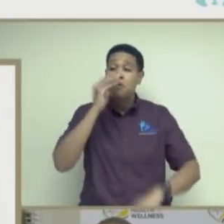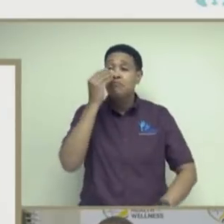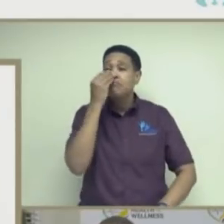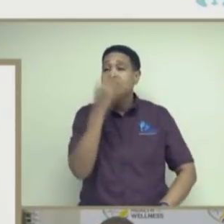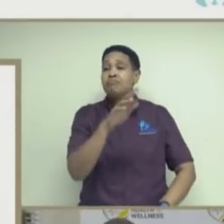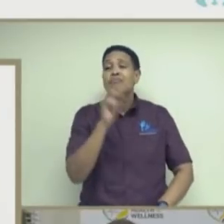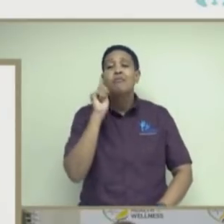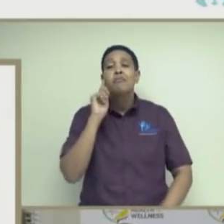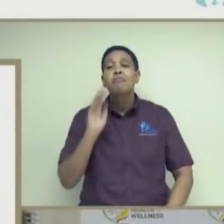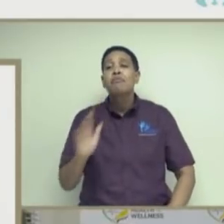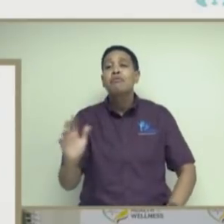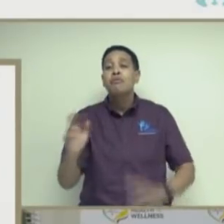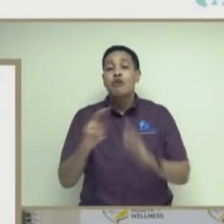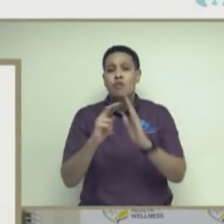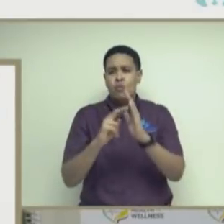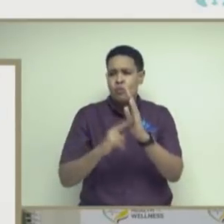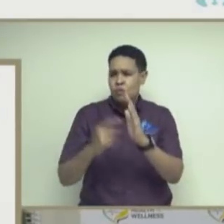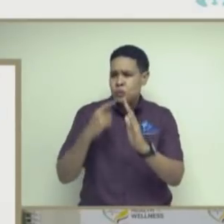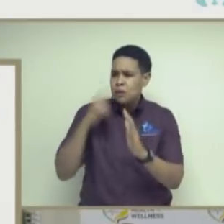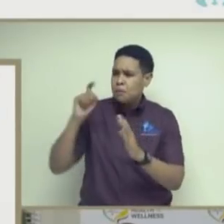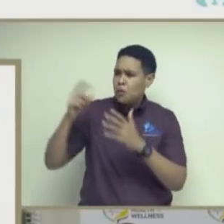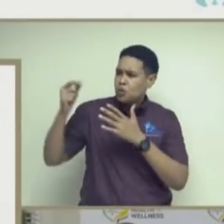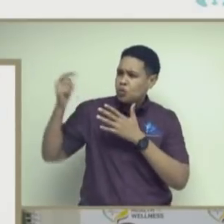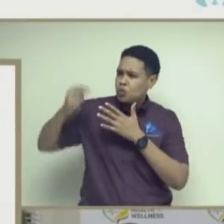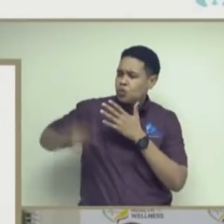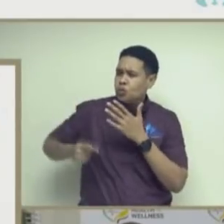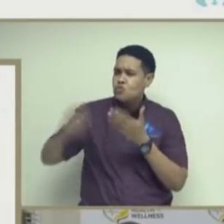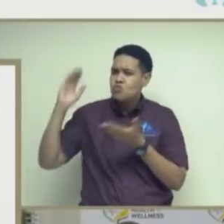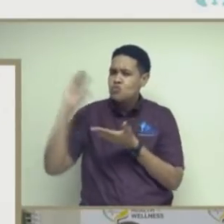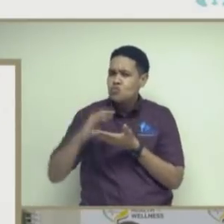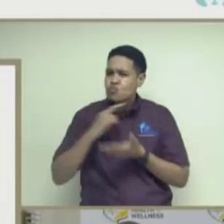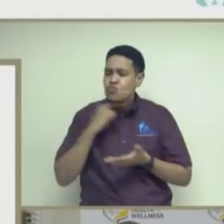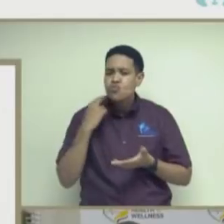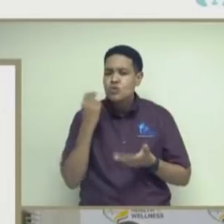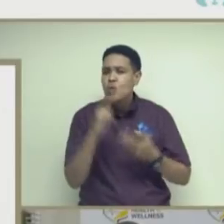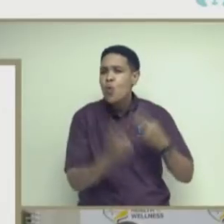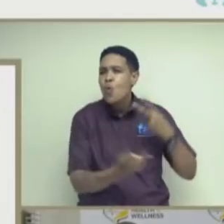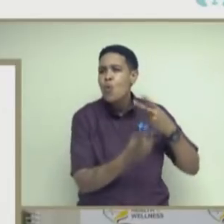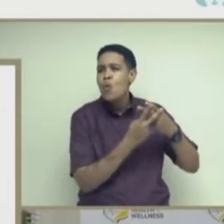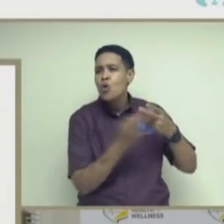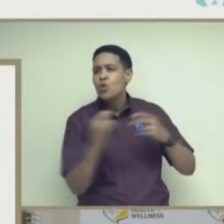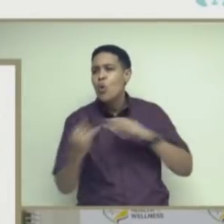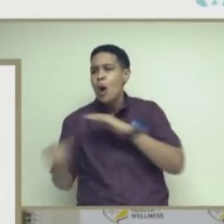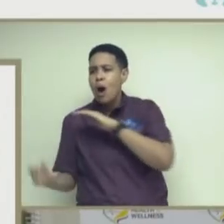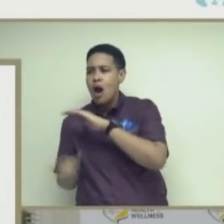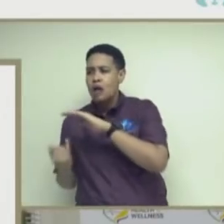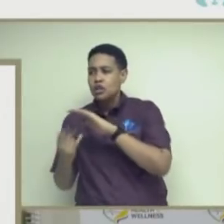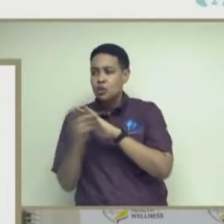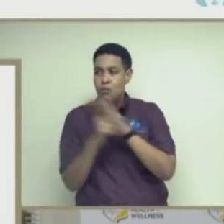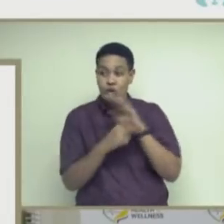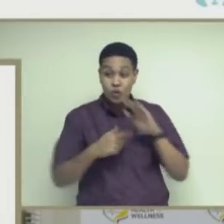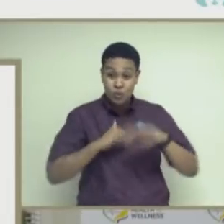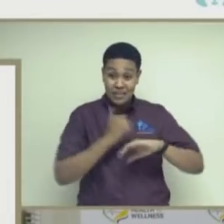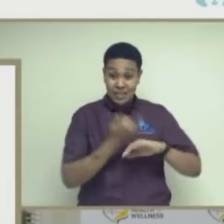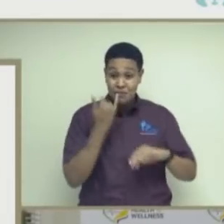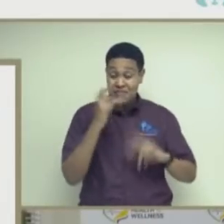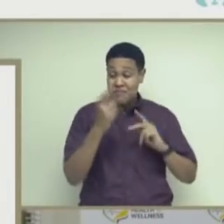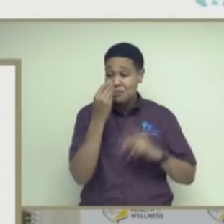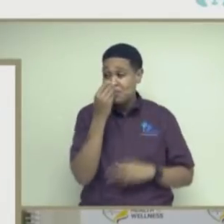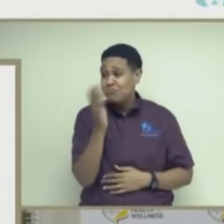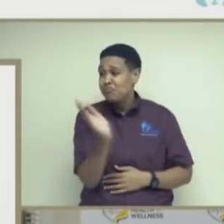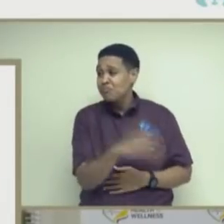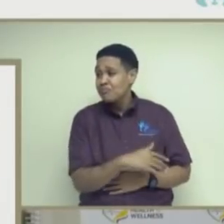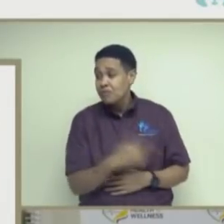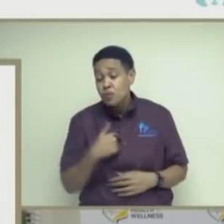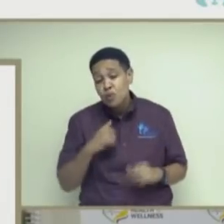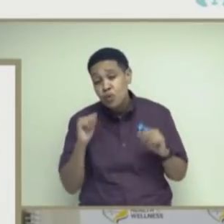the risk mitigation or the quarantining and the isolation protocols that we have put in place, we